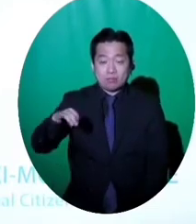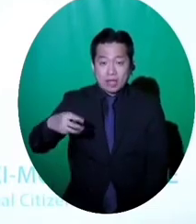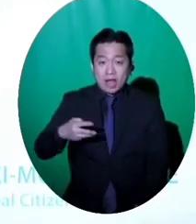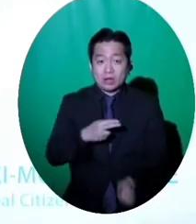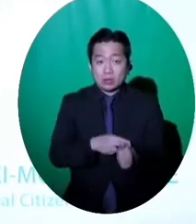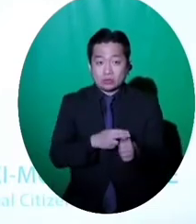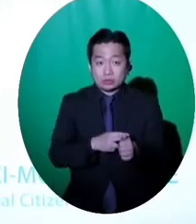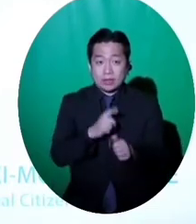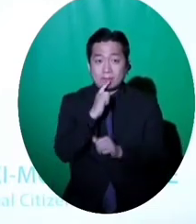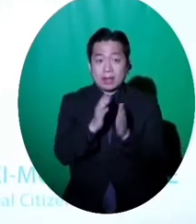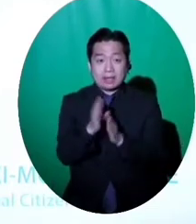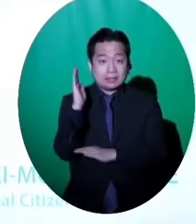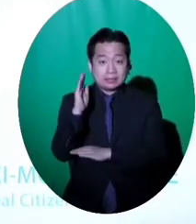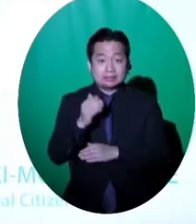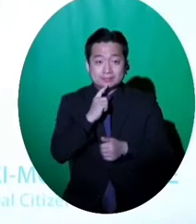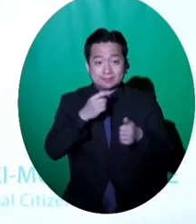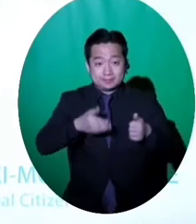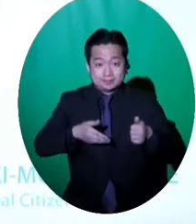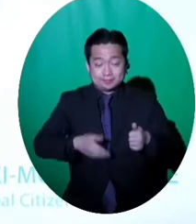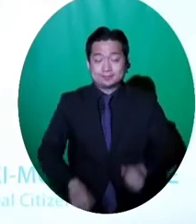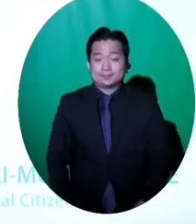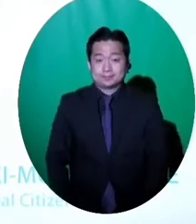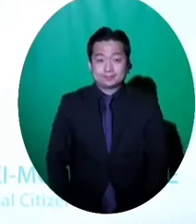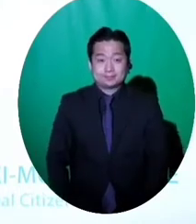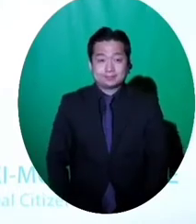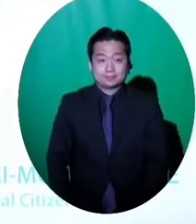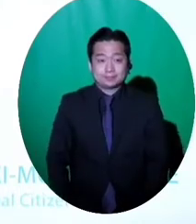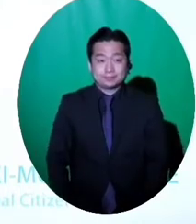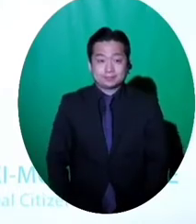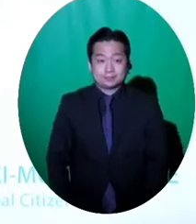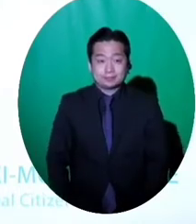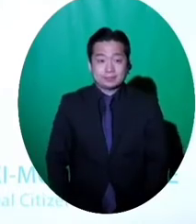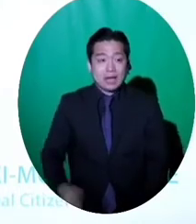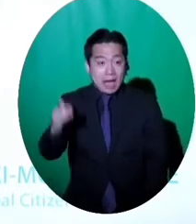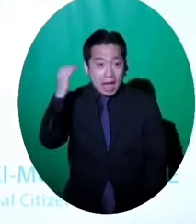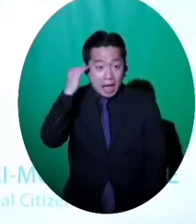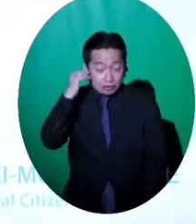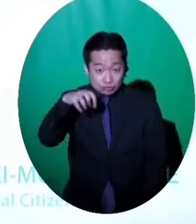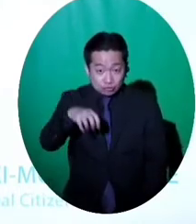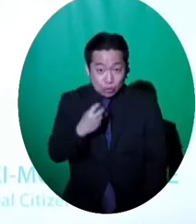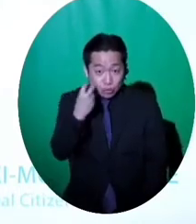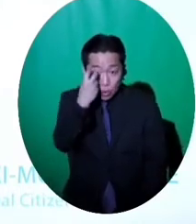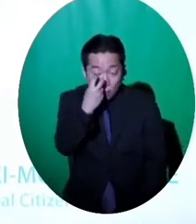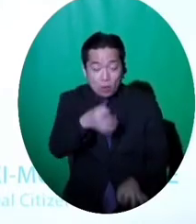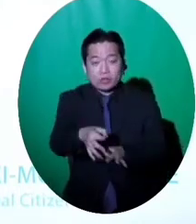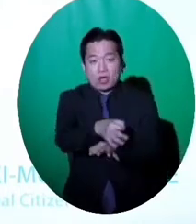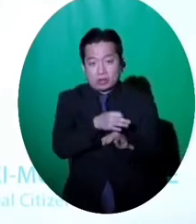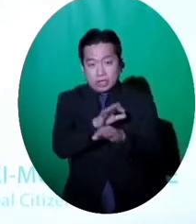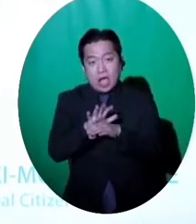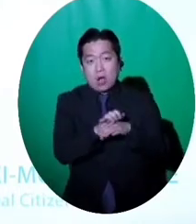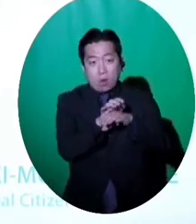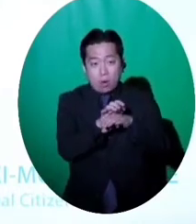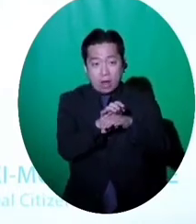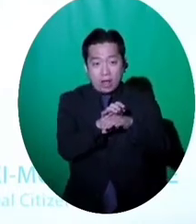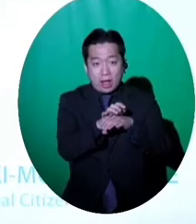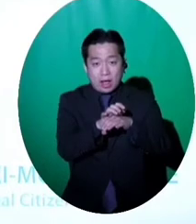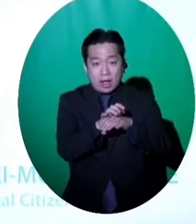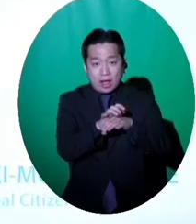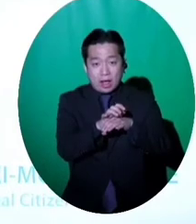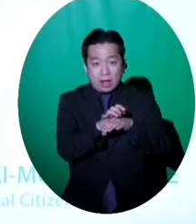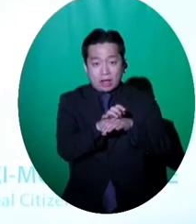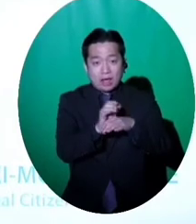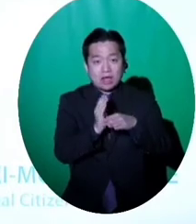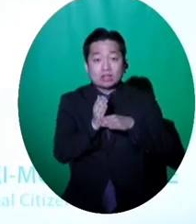be presented is Care Economy in Korea Beyond COVID-19 and Toward a Sustainable